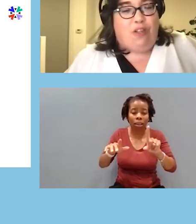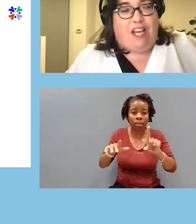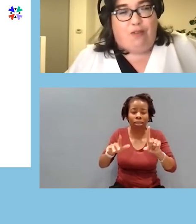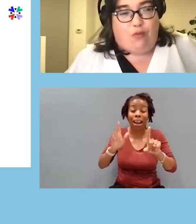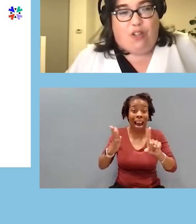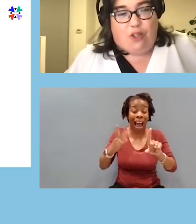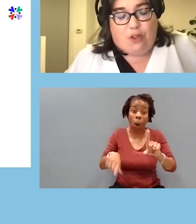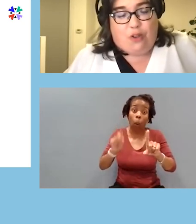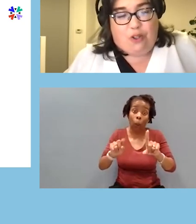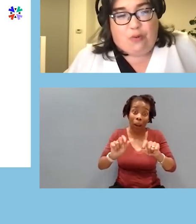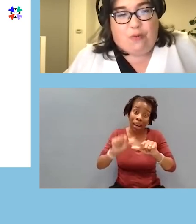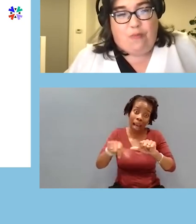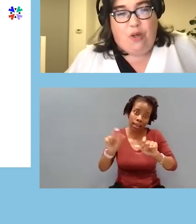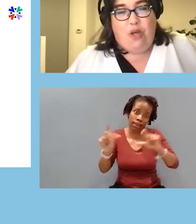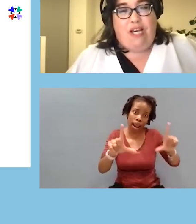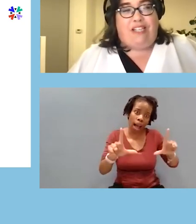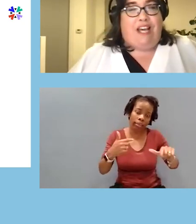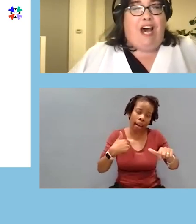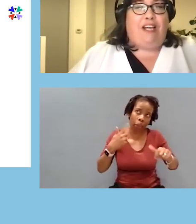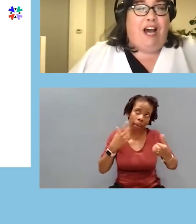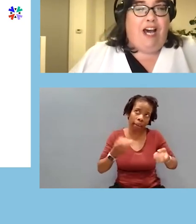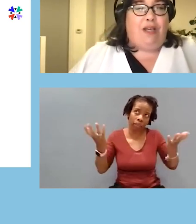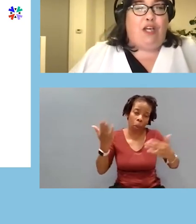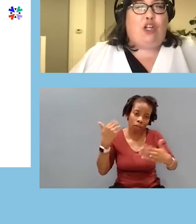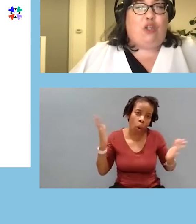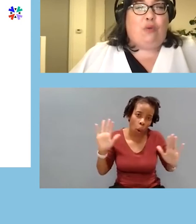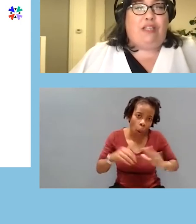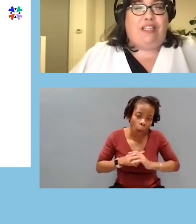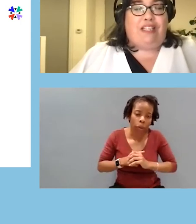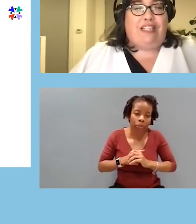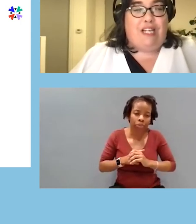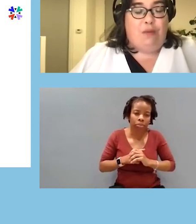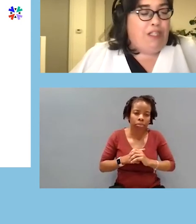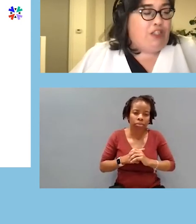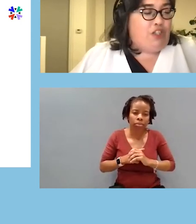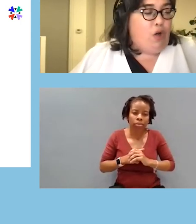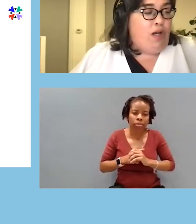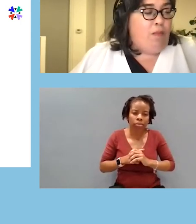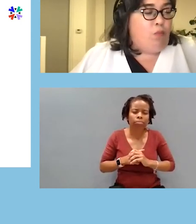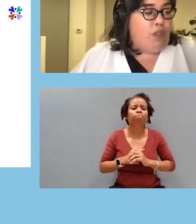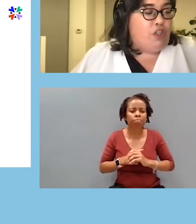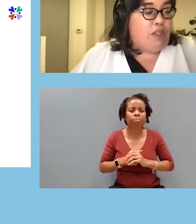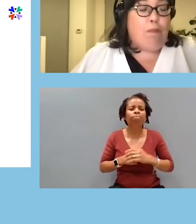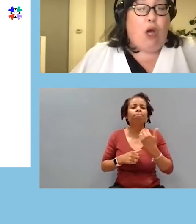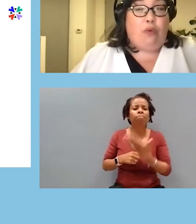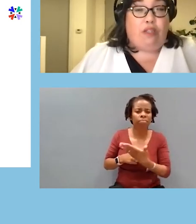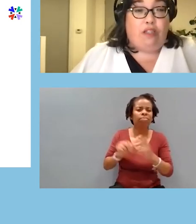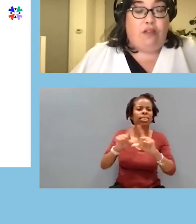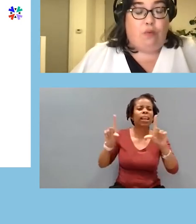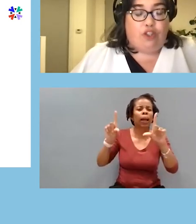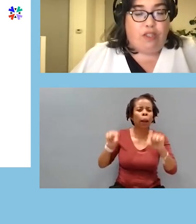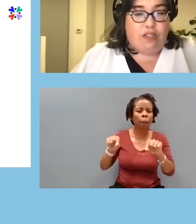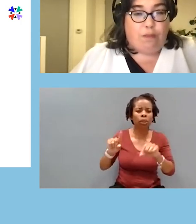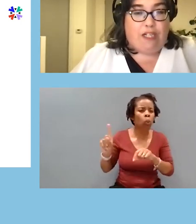slide, the one that I reveal too soon, is I included this image, which is a